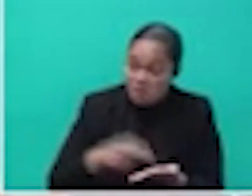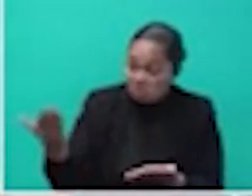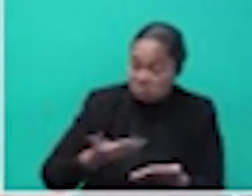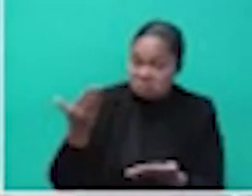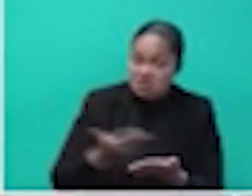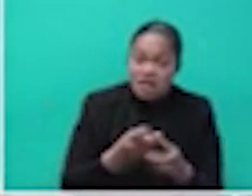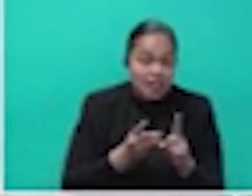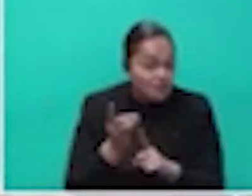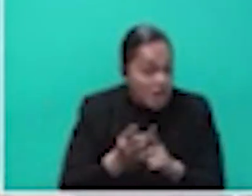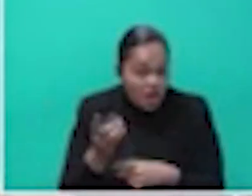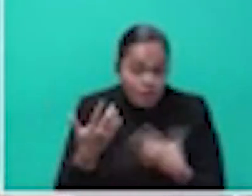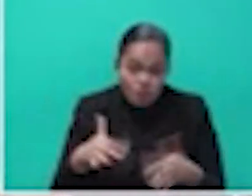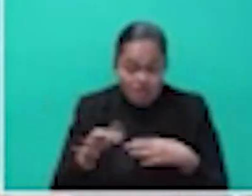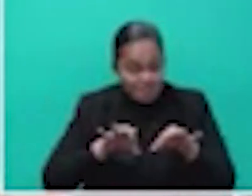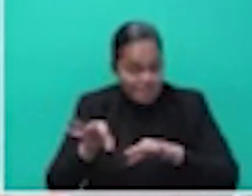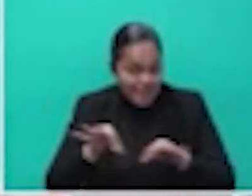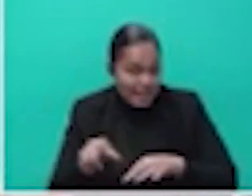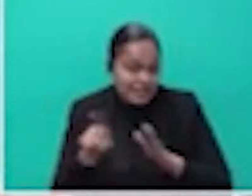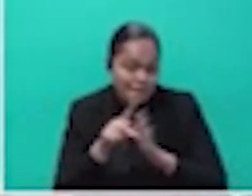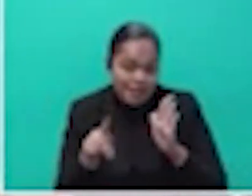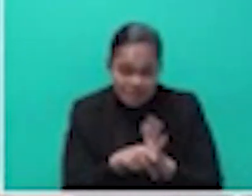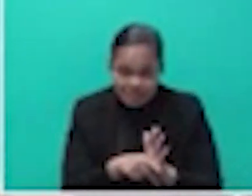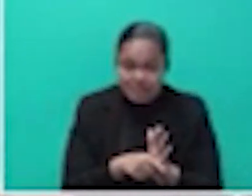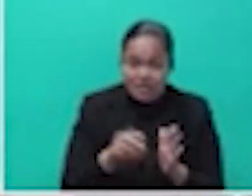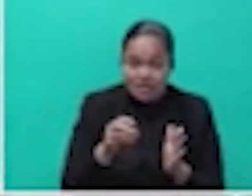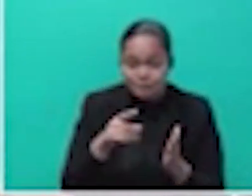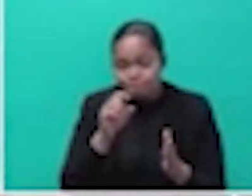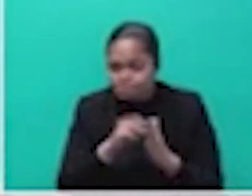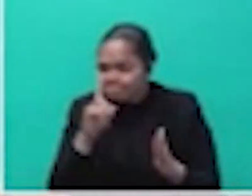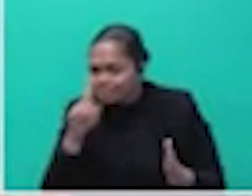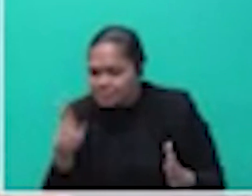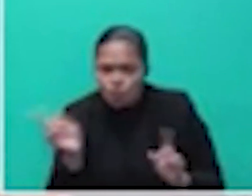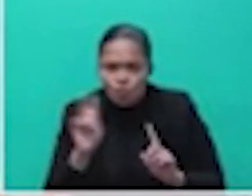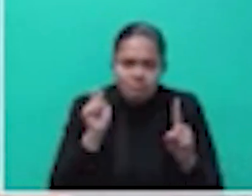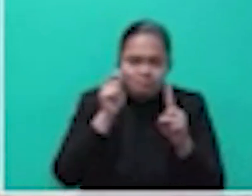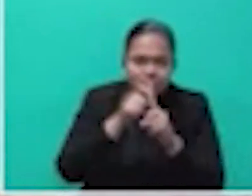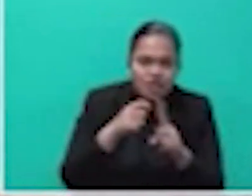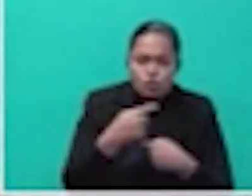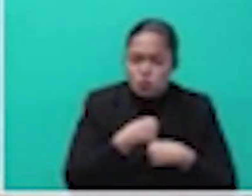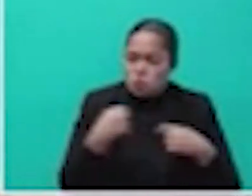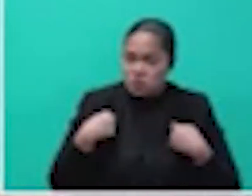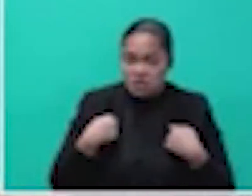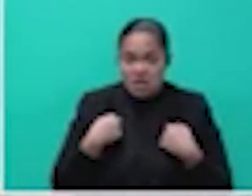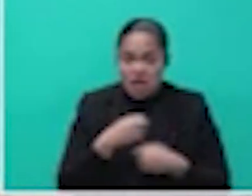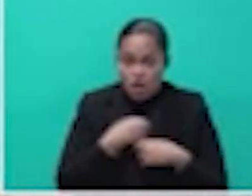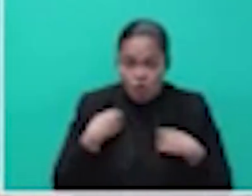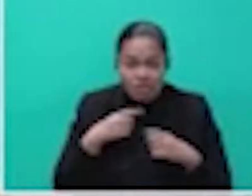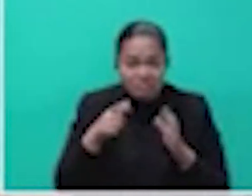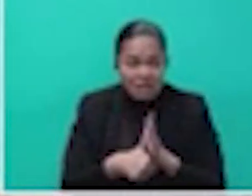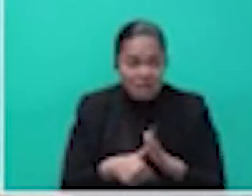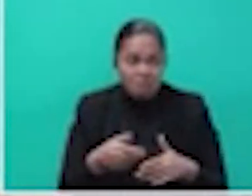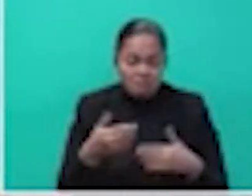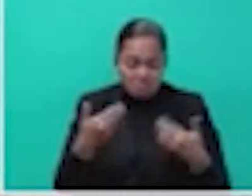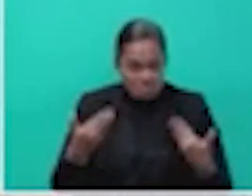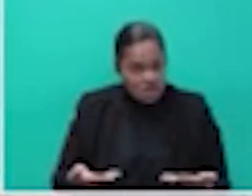of the programs, the plans, the policies, the outputs and the targets to make sure that we, in our time, in leading this country, in our